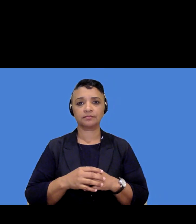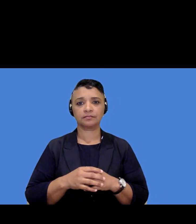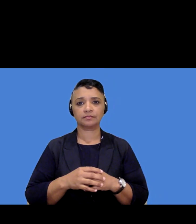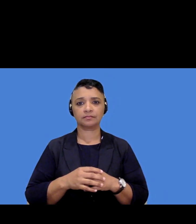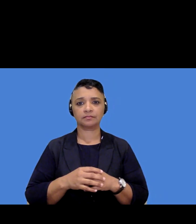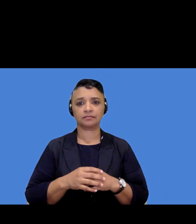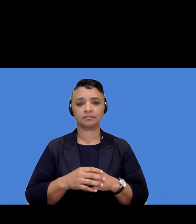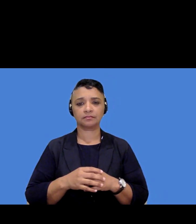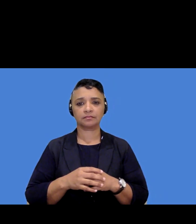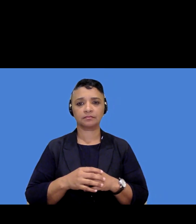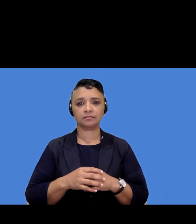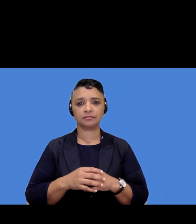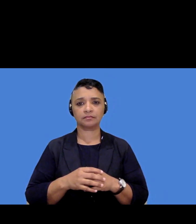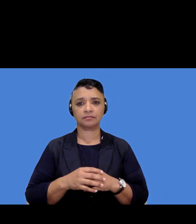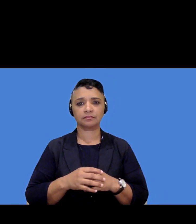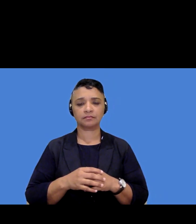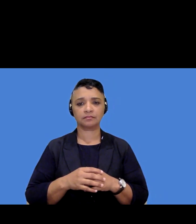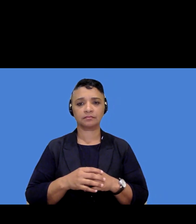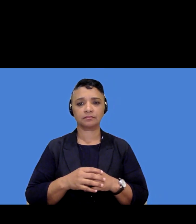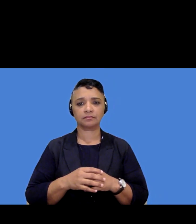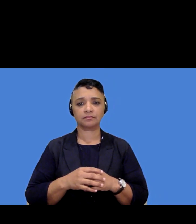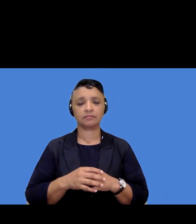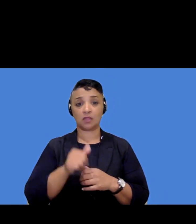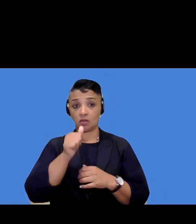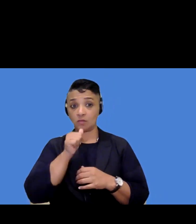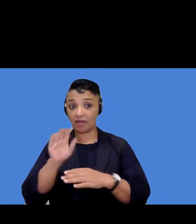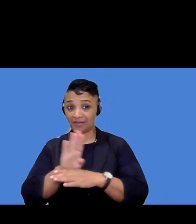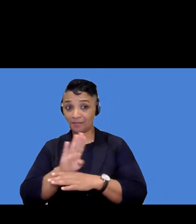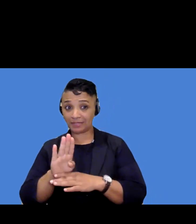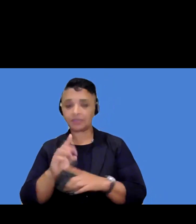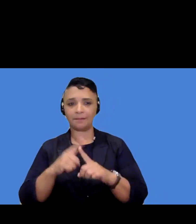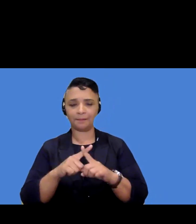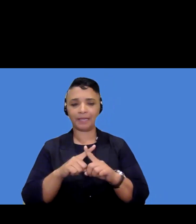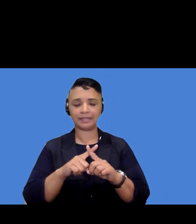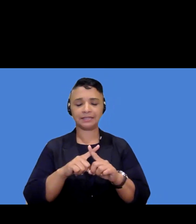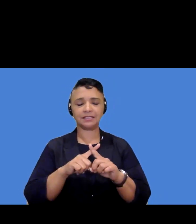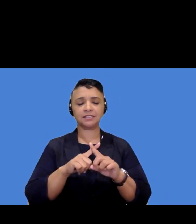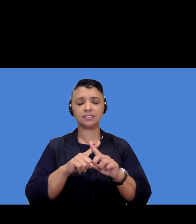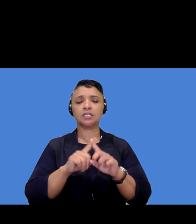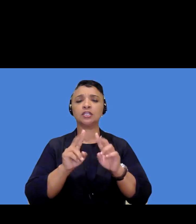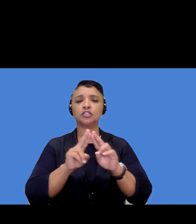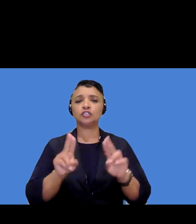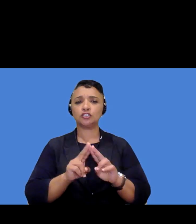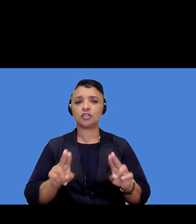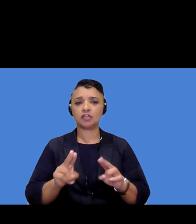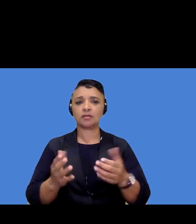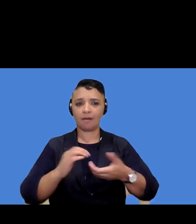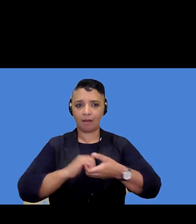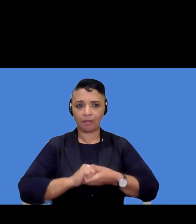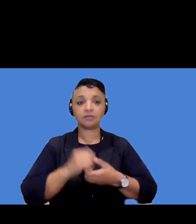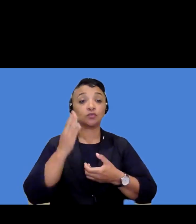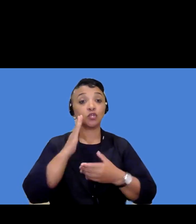private sectors and international partners, can use this mechanism to contribute to the inclusion